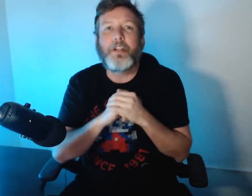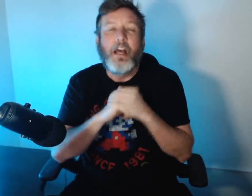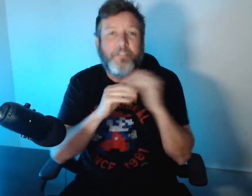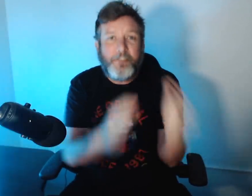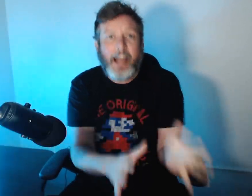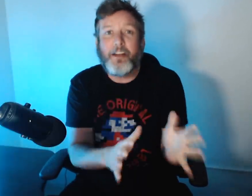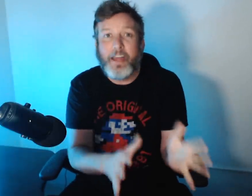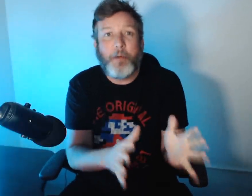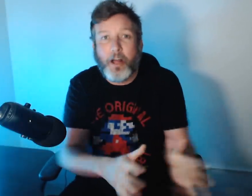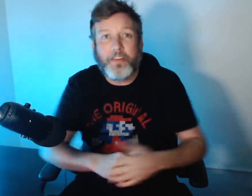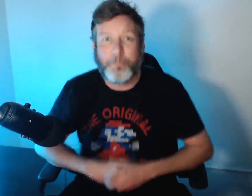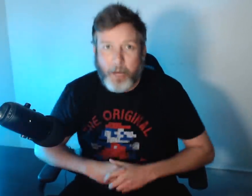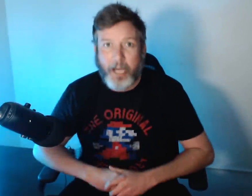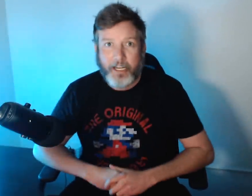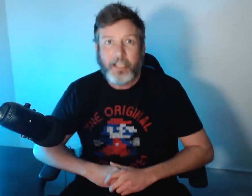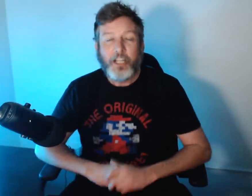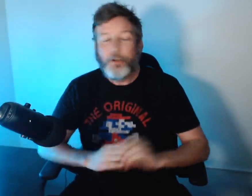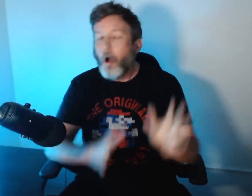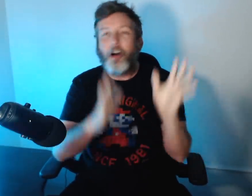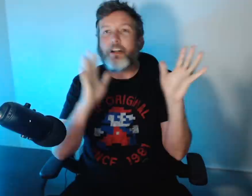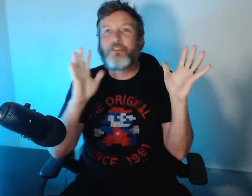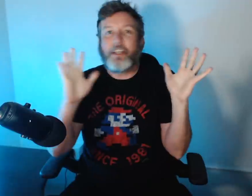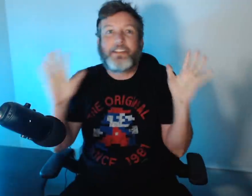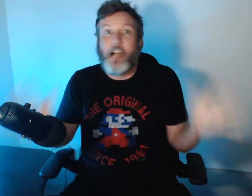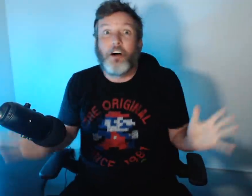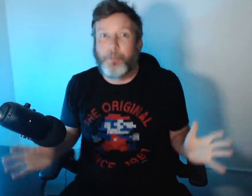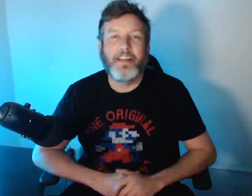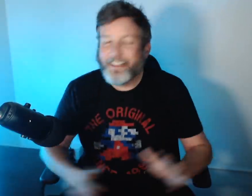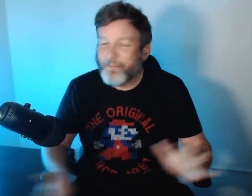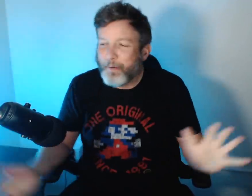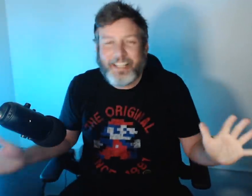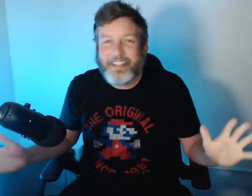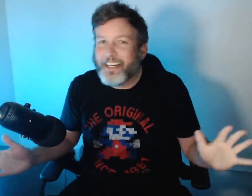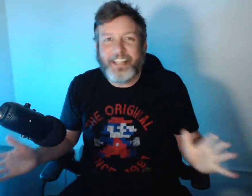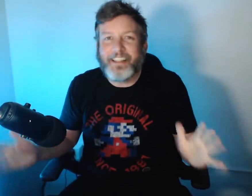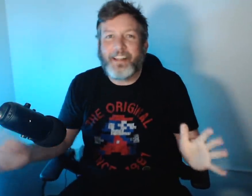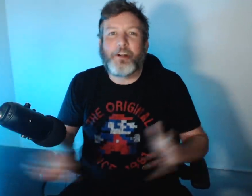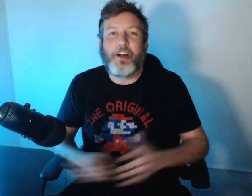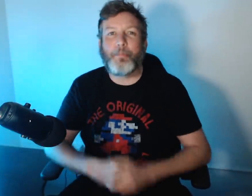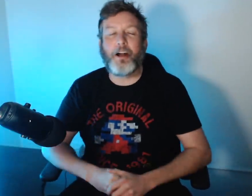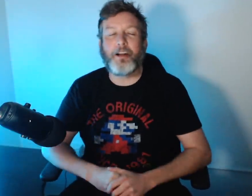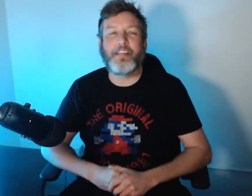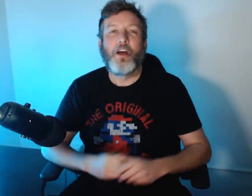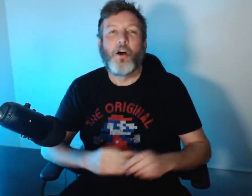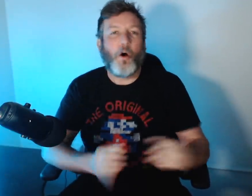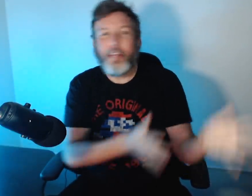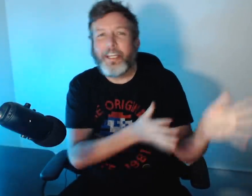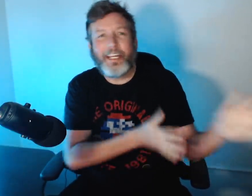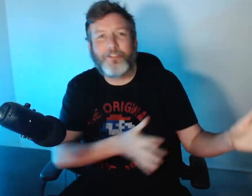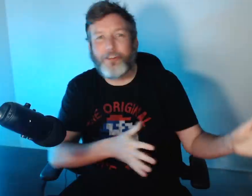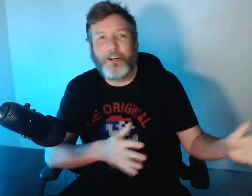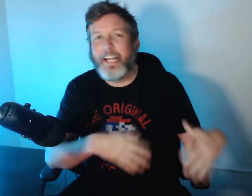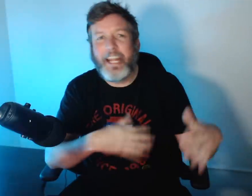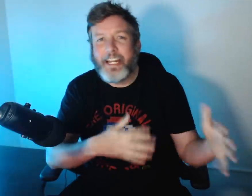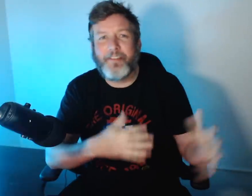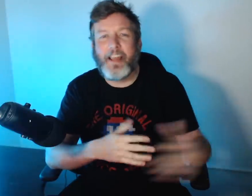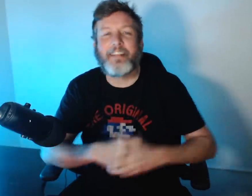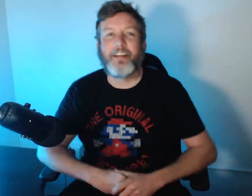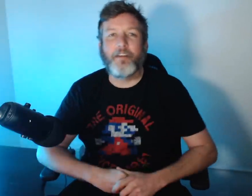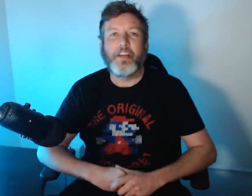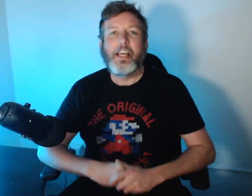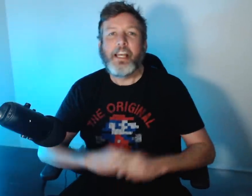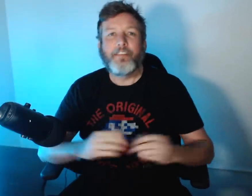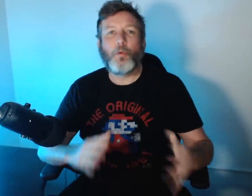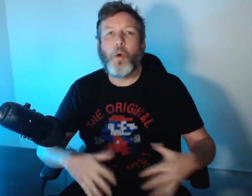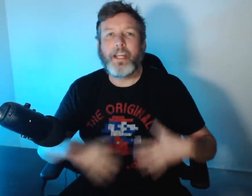women, that he would fire them on the spot. You all are just gullible. It's pretty clear that the Democrat Party's only concern in any of